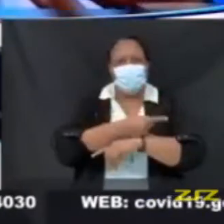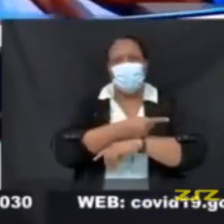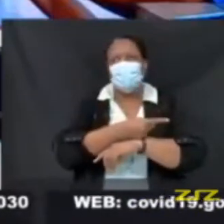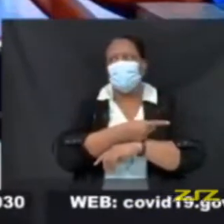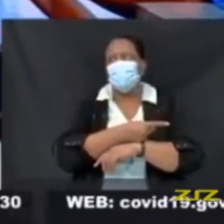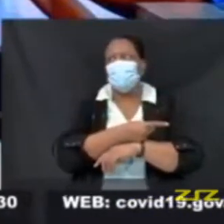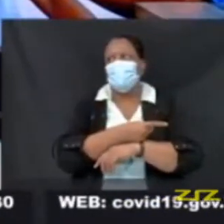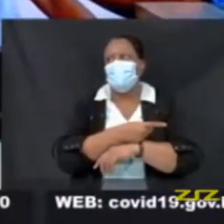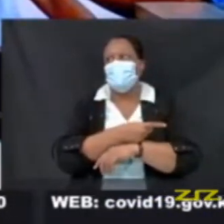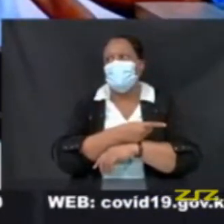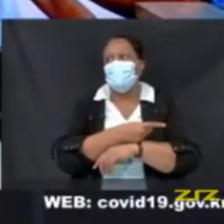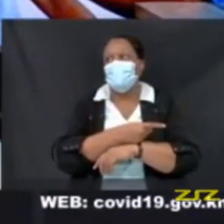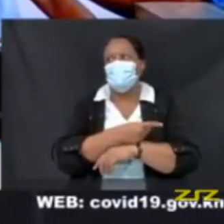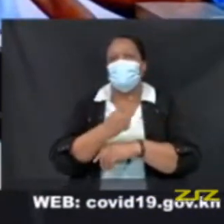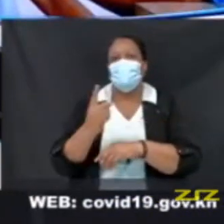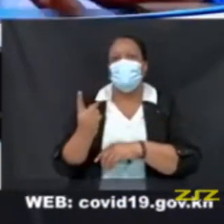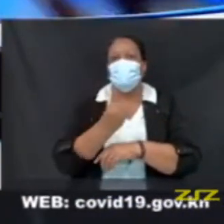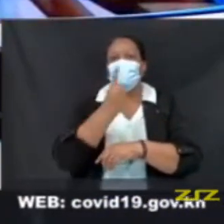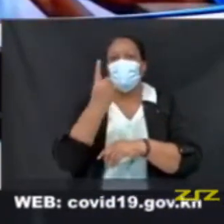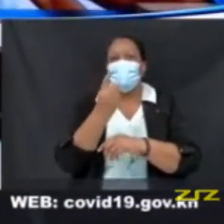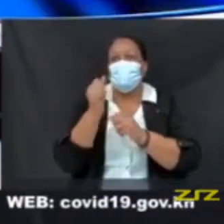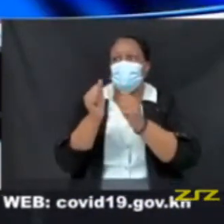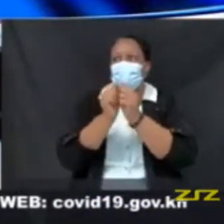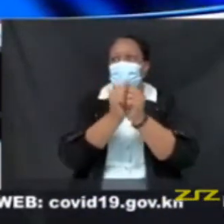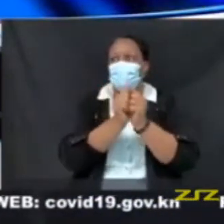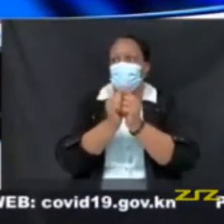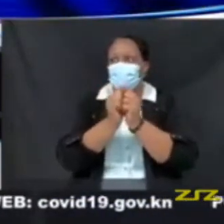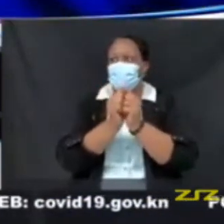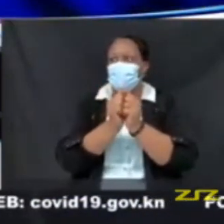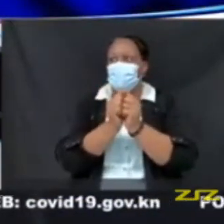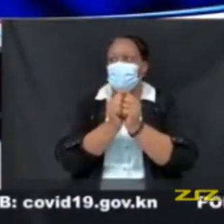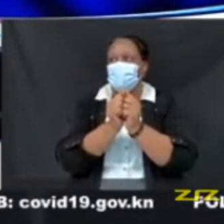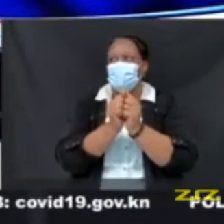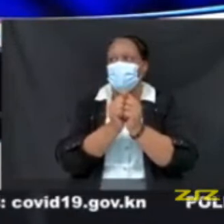theme #OnlyTogether and sub-theme